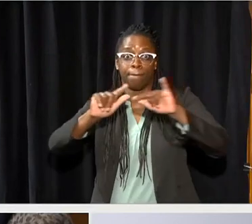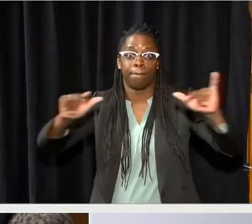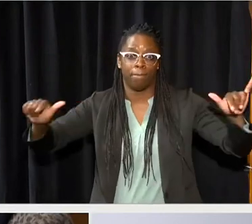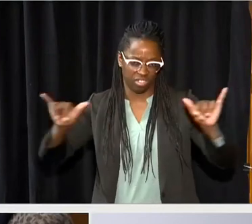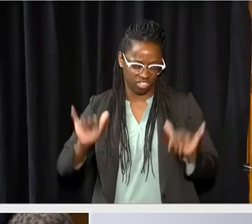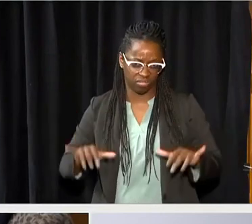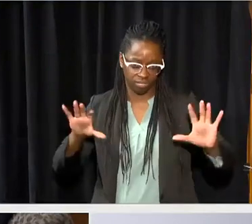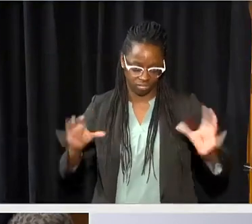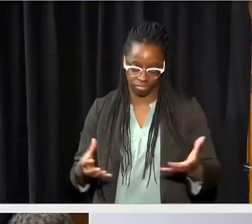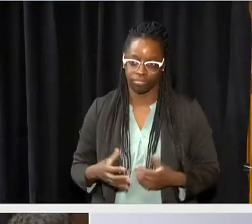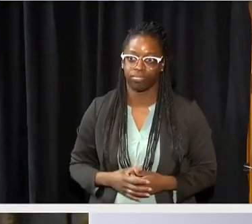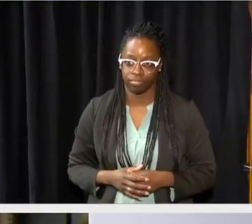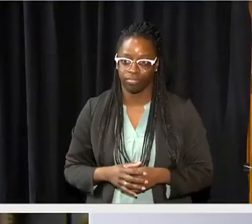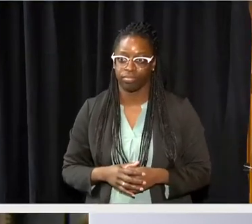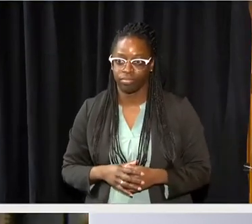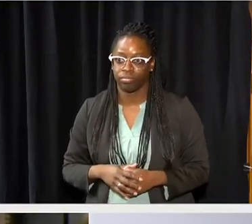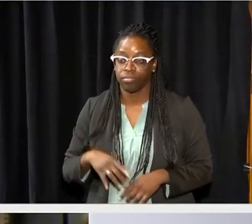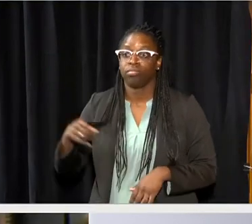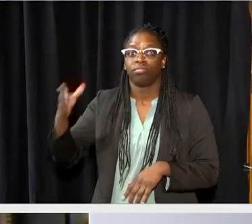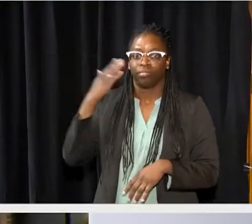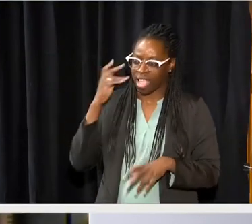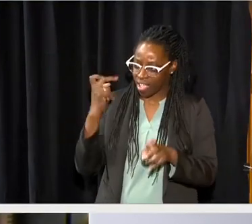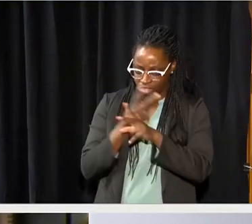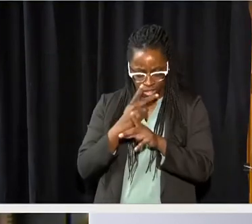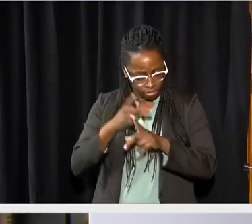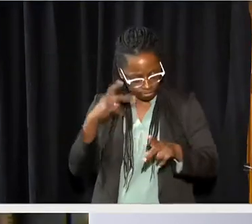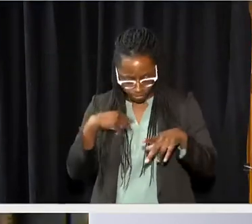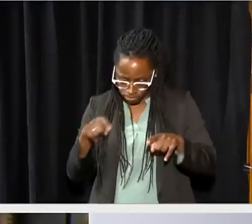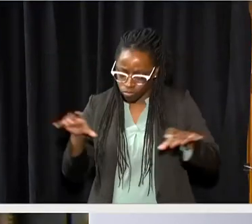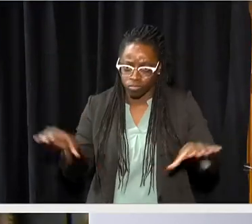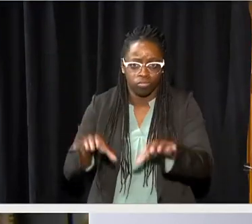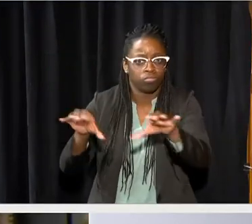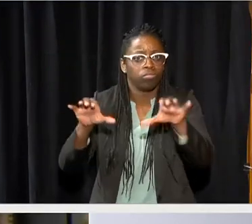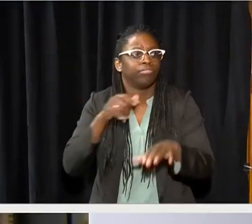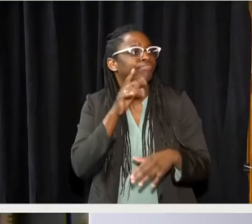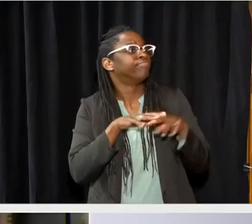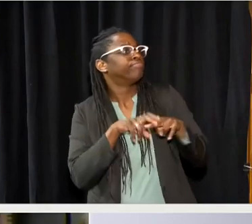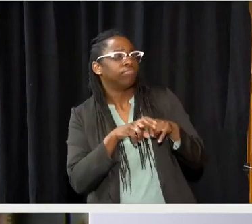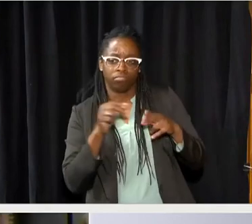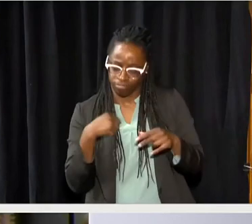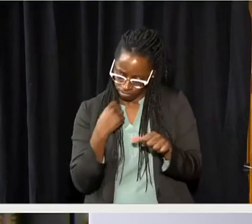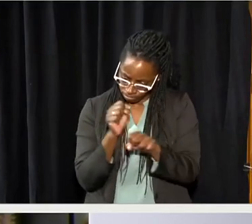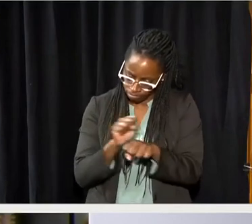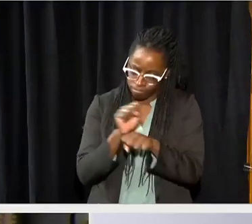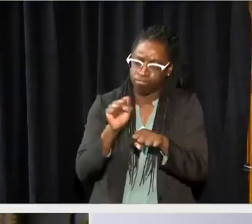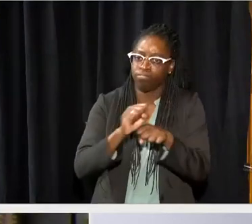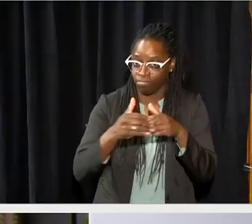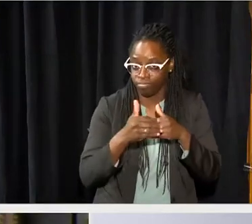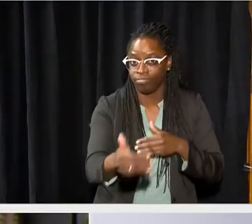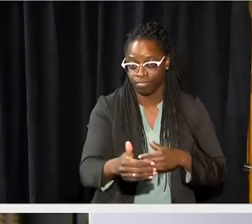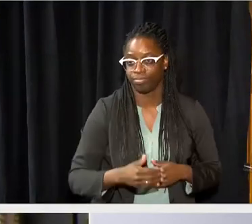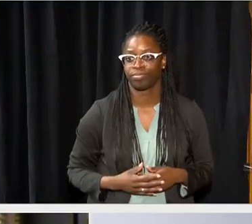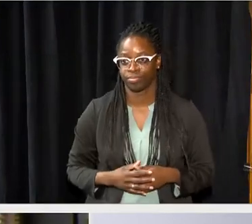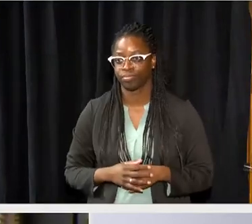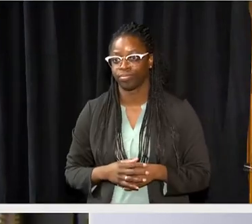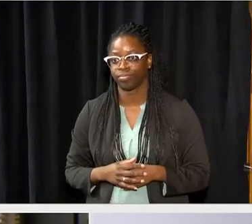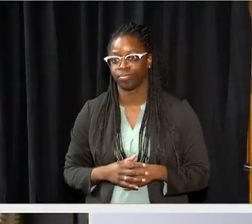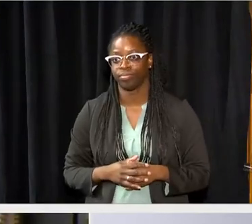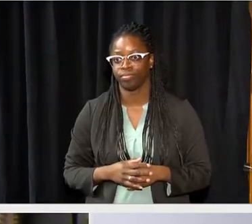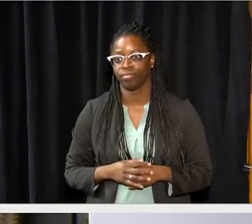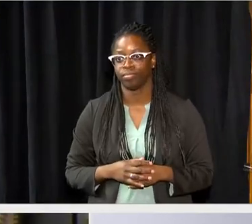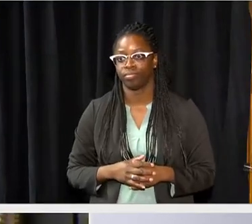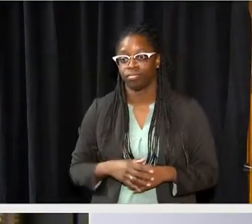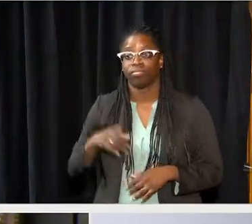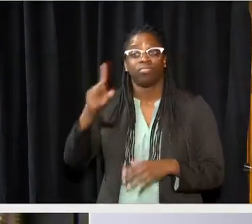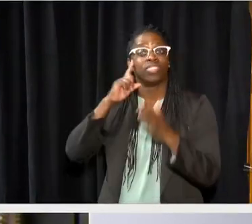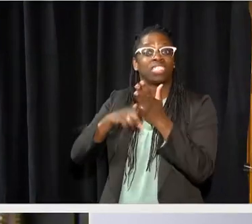We know what we have to do. We just have to do it. And here's what it can look like. Abelardo